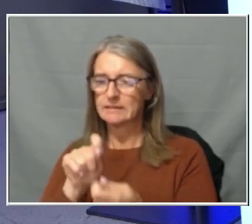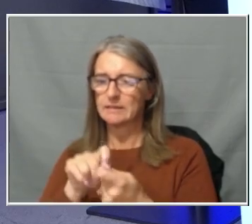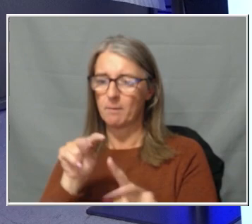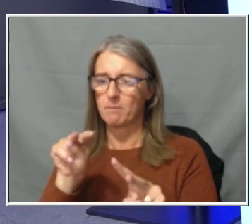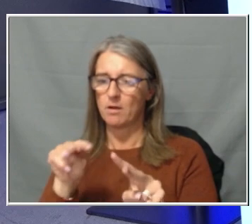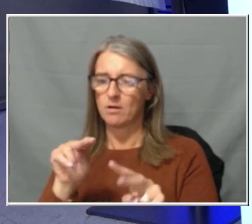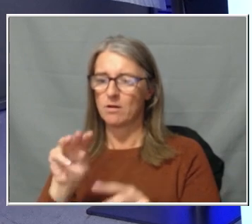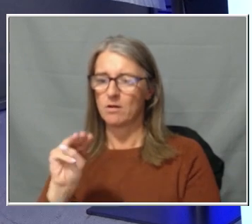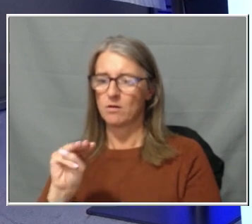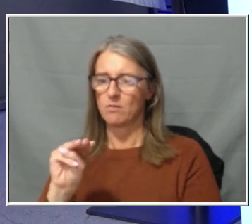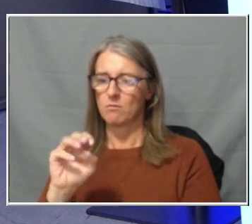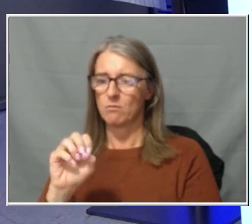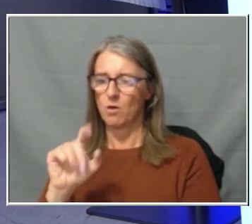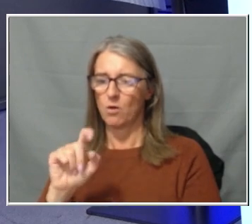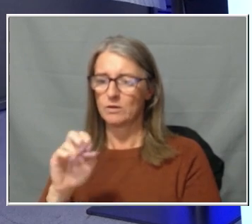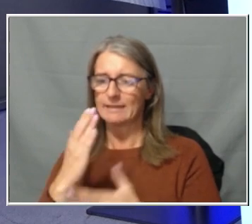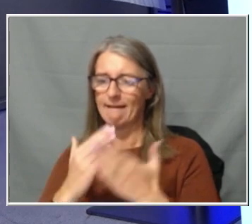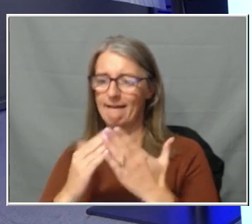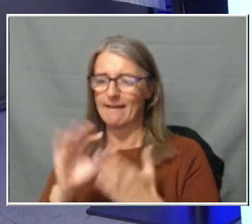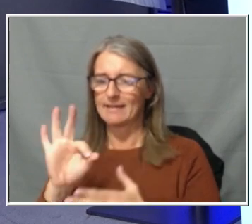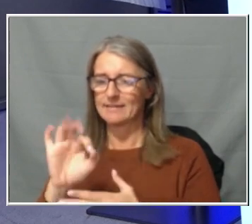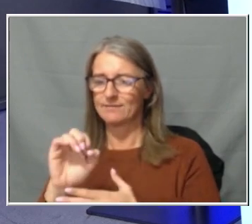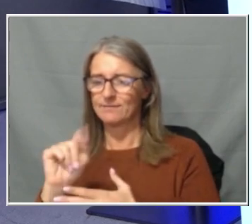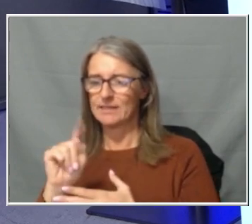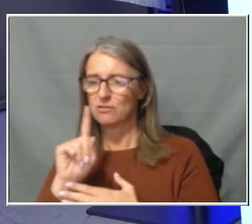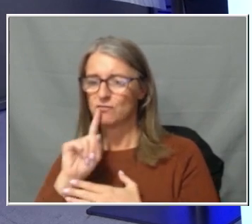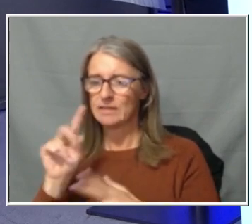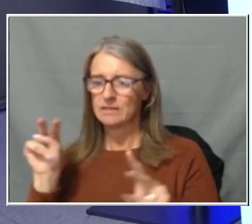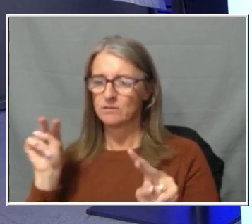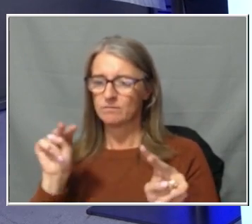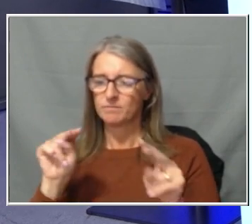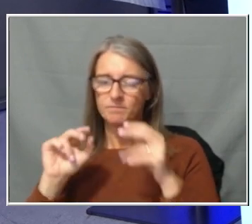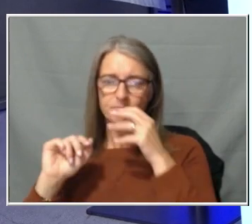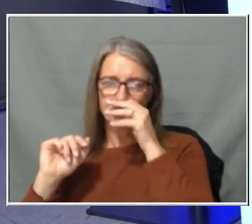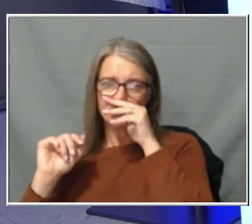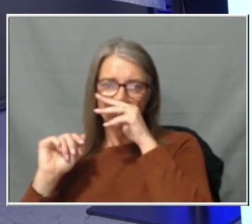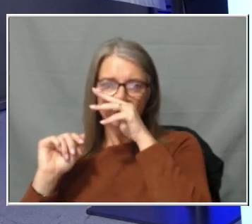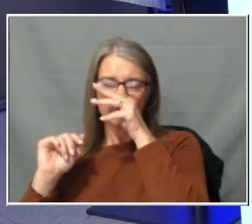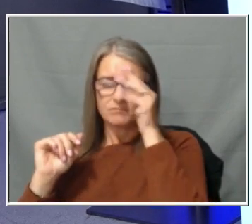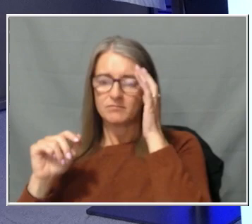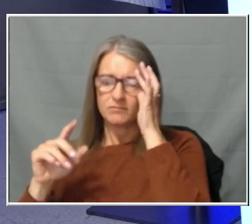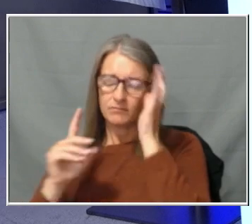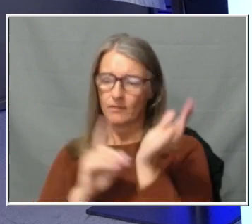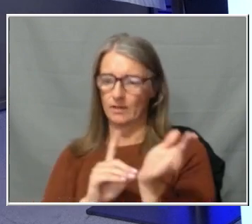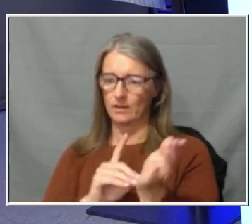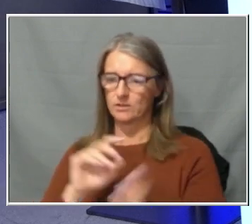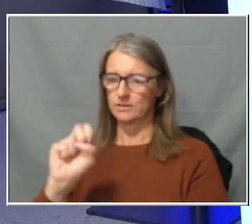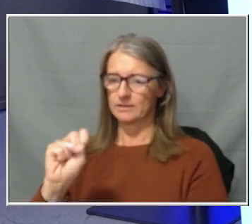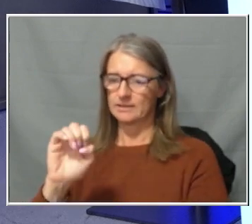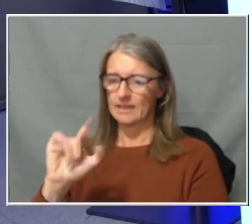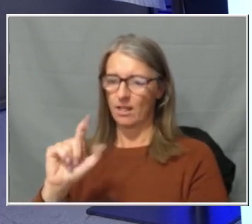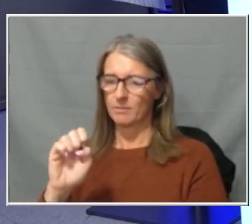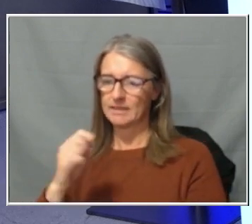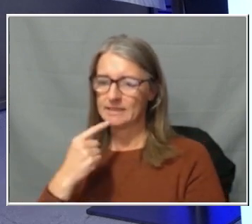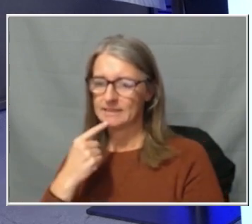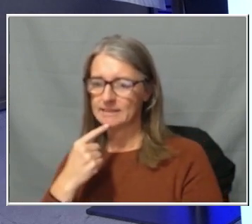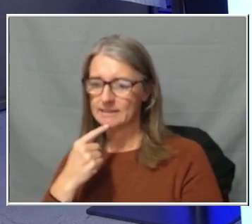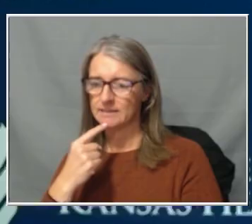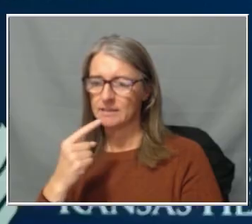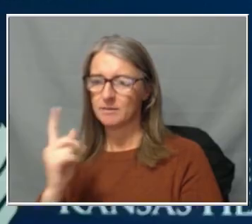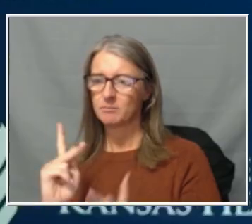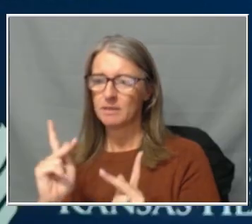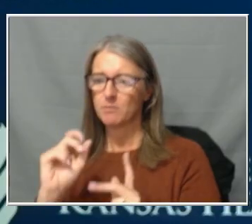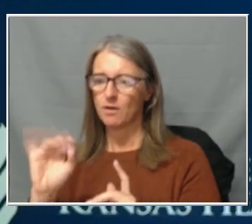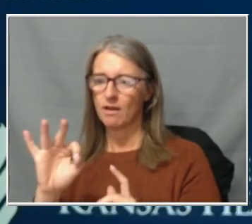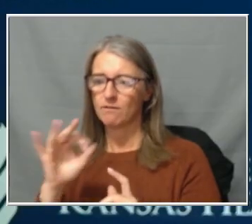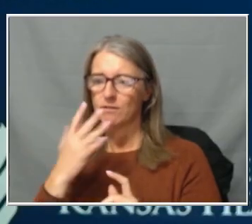moles on hands or feet something you really need to keep an eye out for? Right, and that was one of the things when Dr. Selby was talking about people of color. I mean,